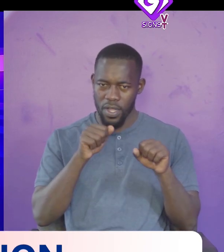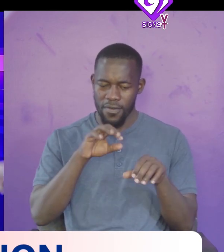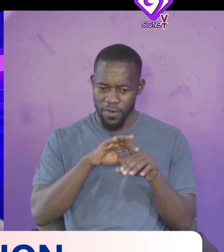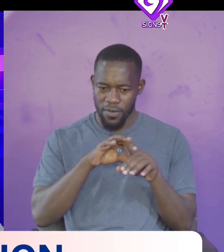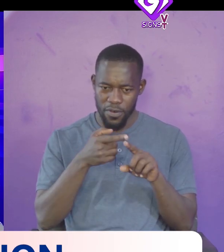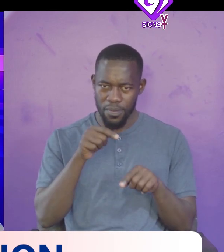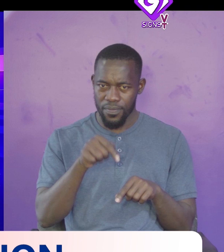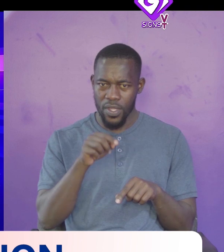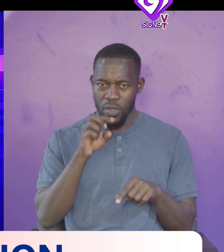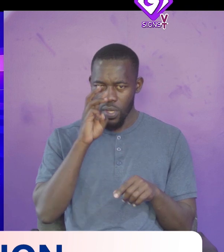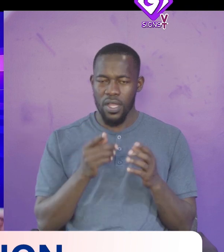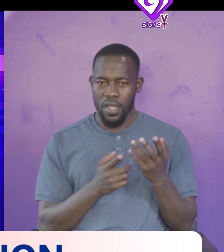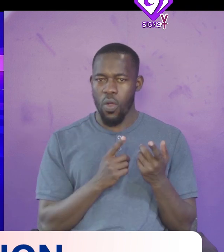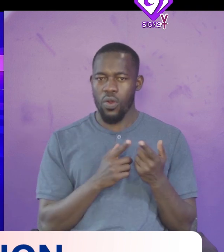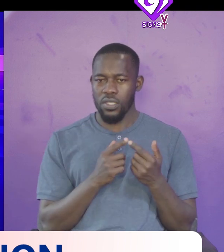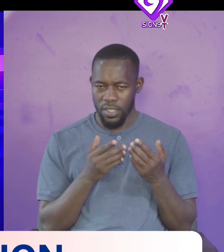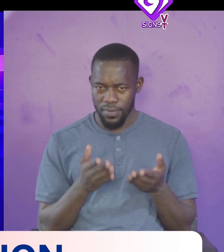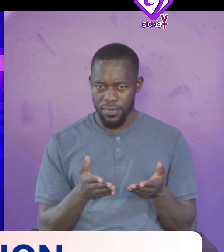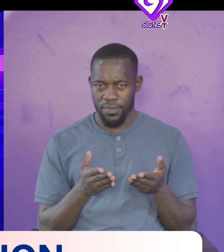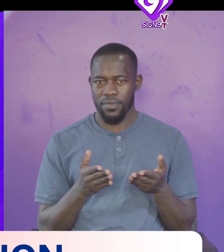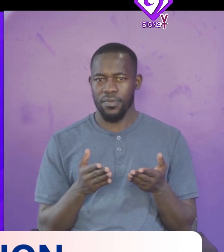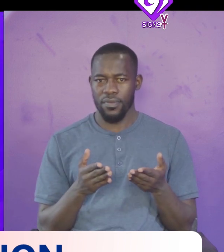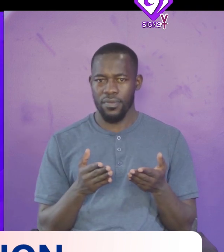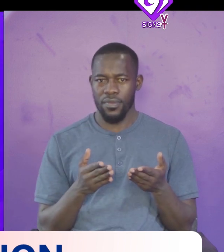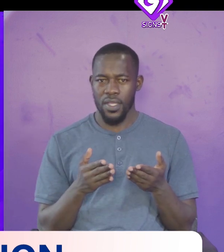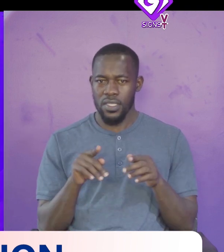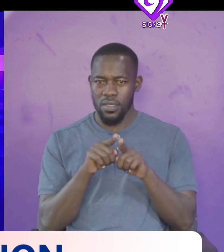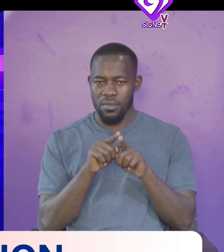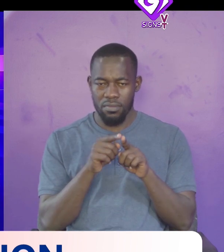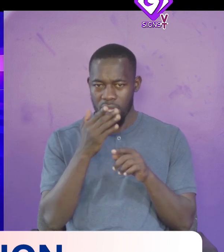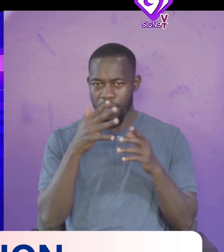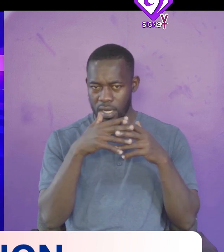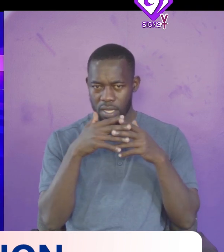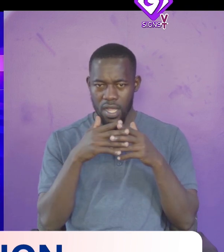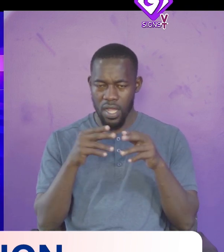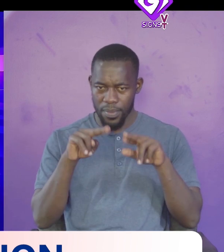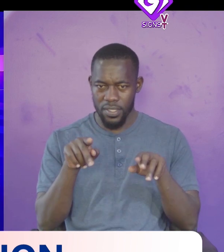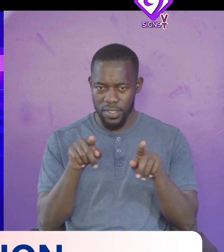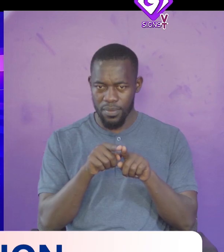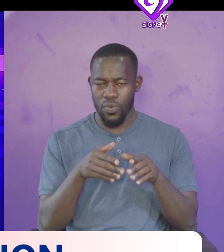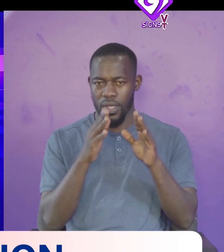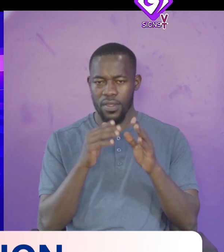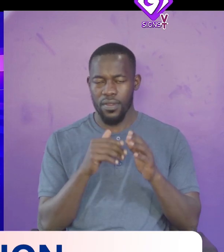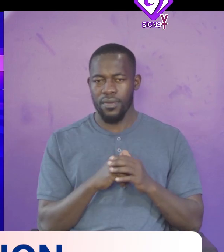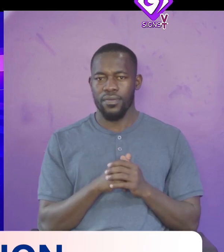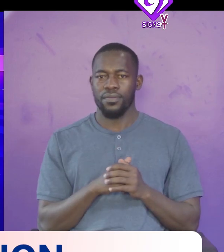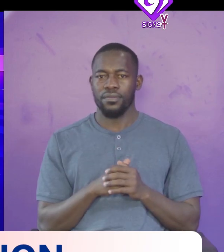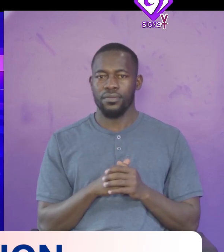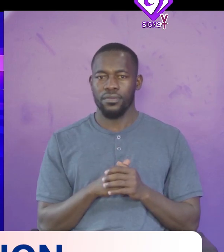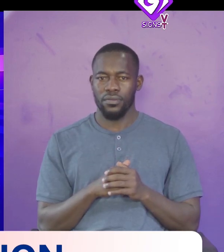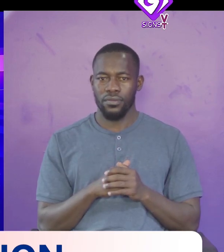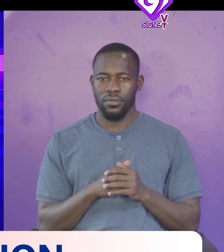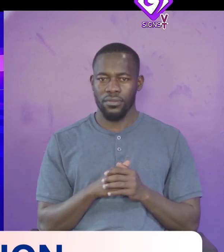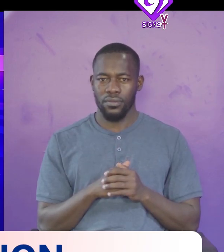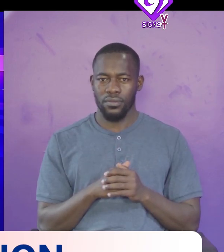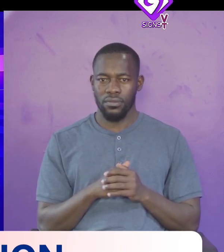counted when the votes are being counted. Is that what happens in the West? Yeah, in the West they do that. There is also absentee balloting. If it's done here, don't you think